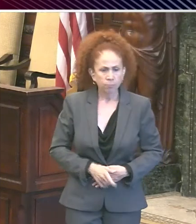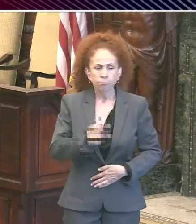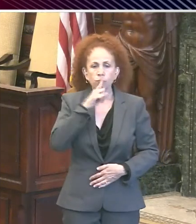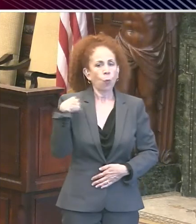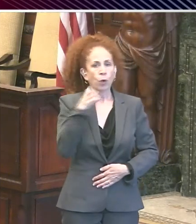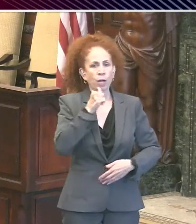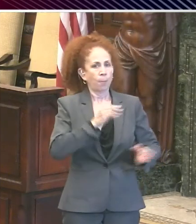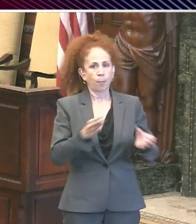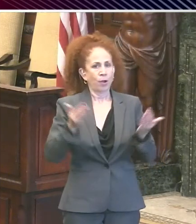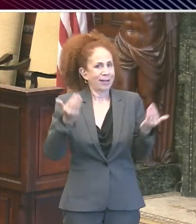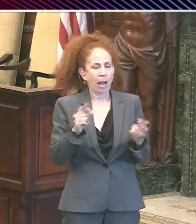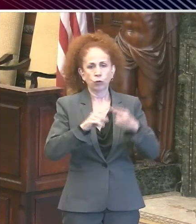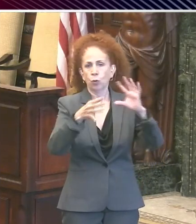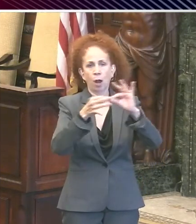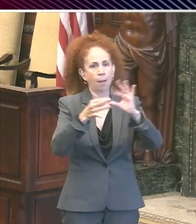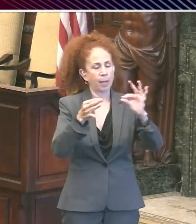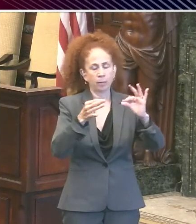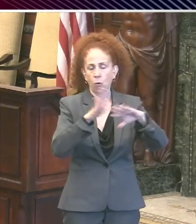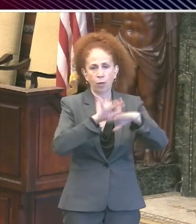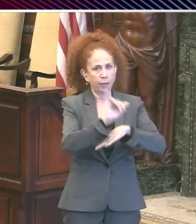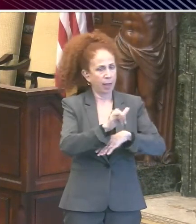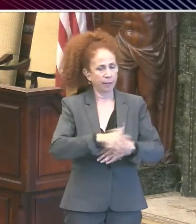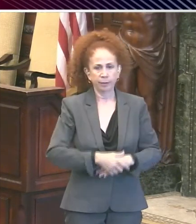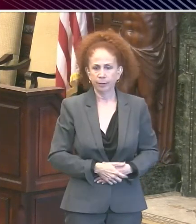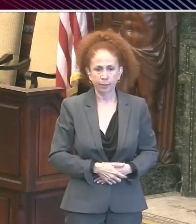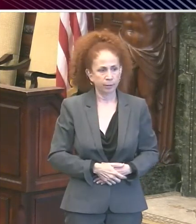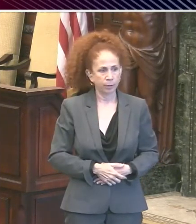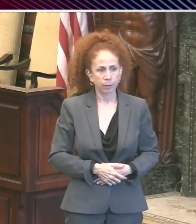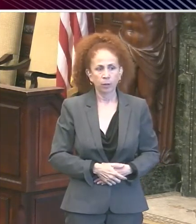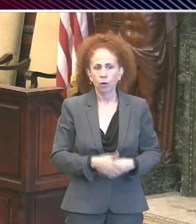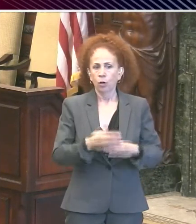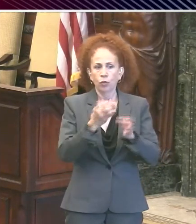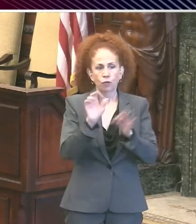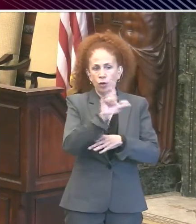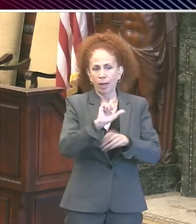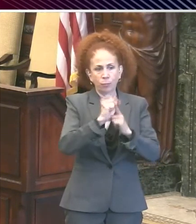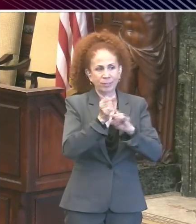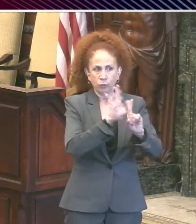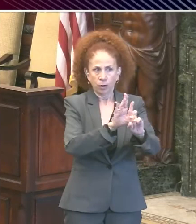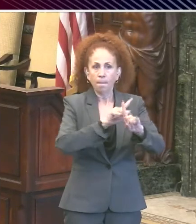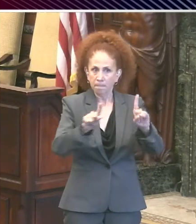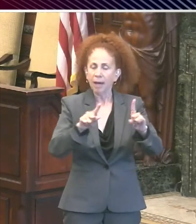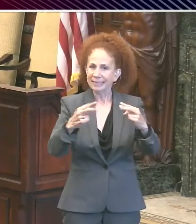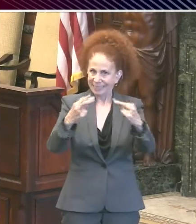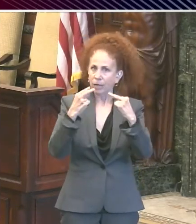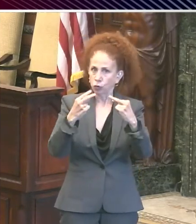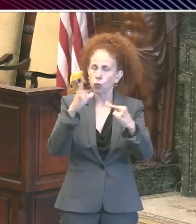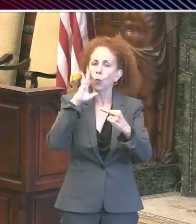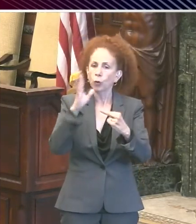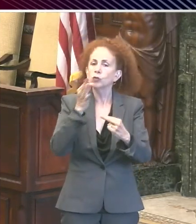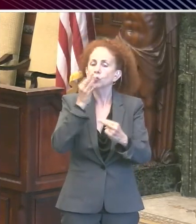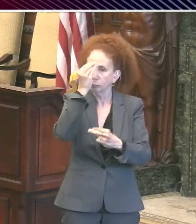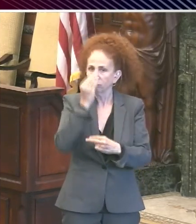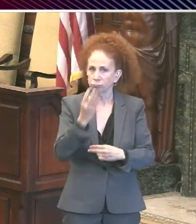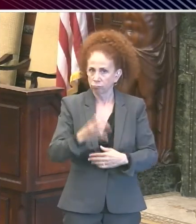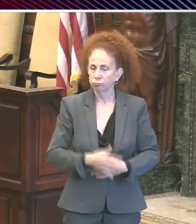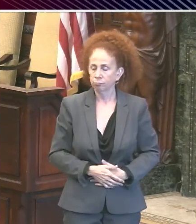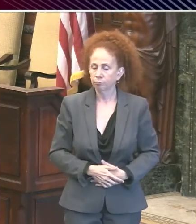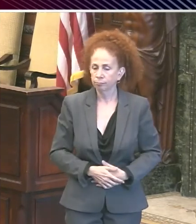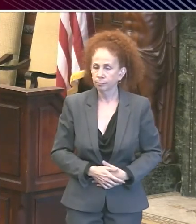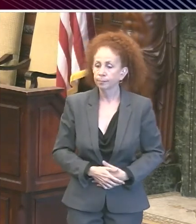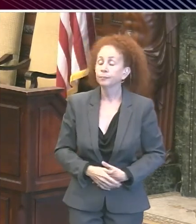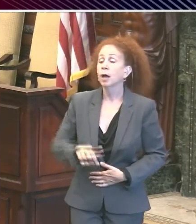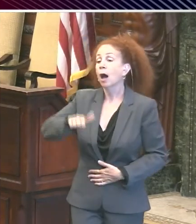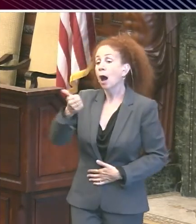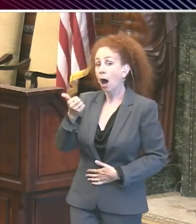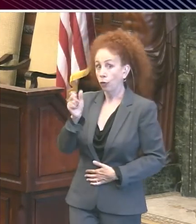prepared at this point to comment on the Free Library situation, but certainly stay tuned and we'll be back in touch. Okay,